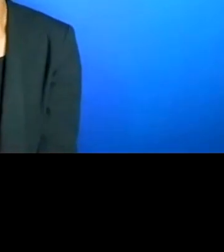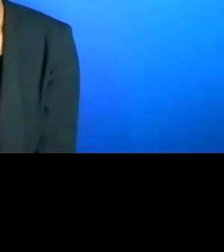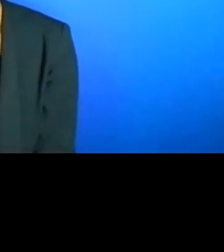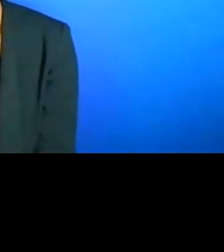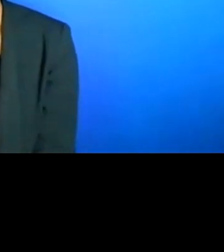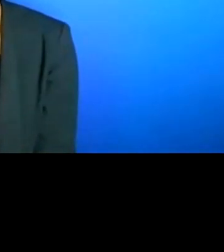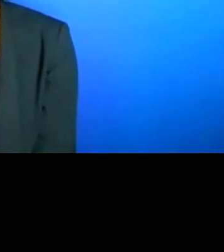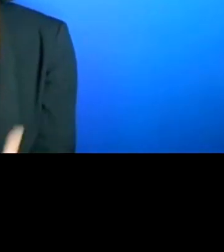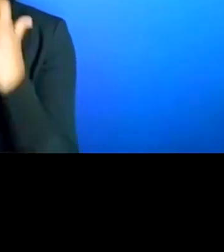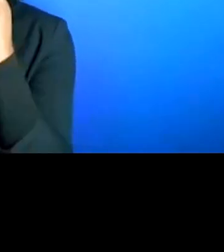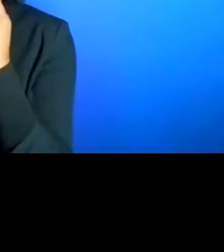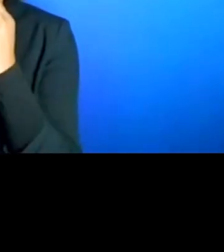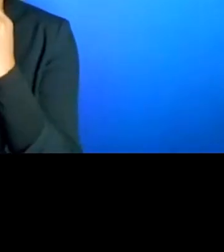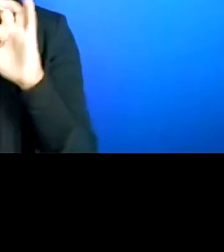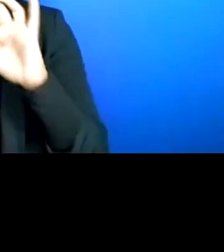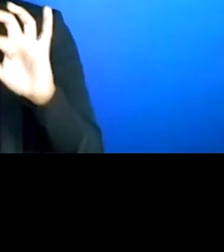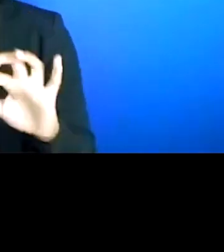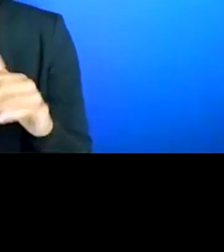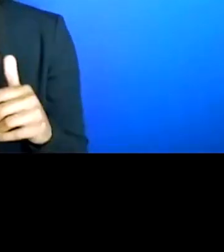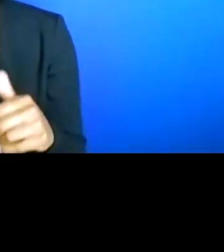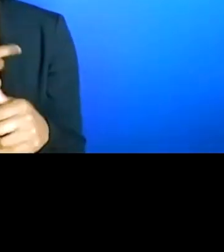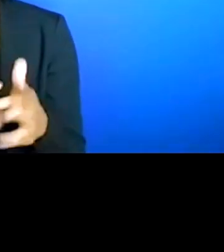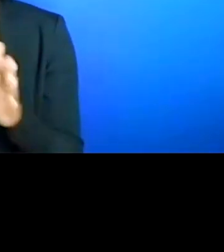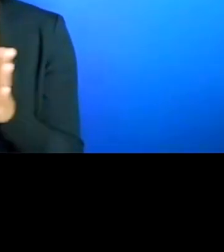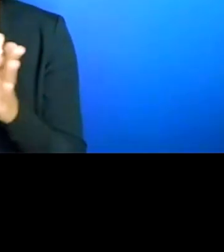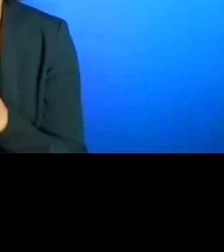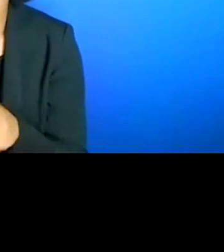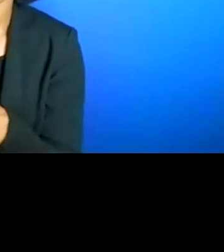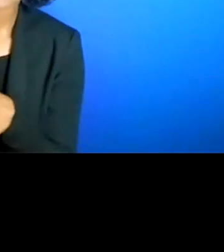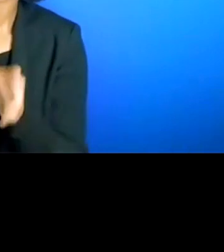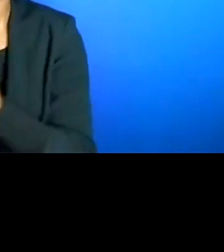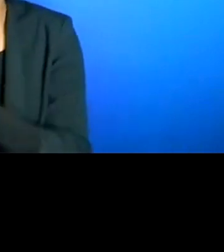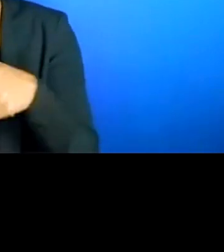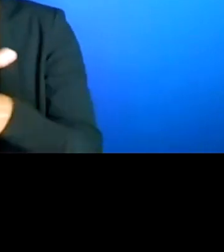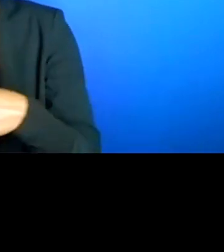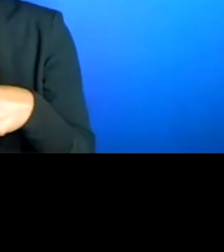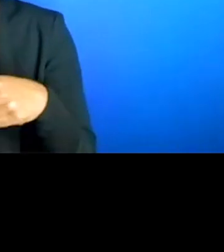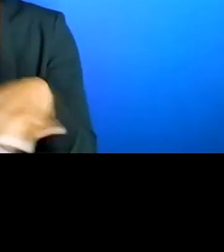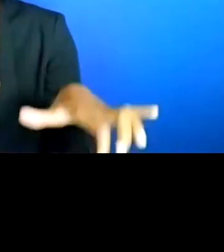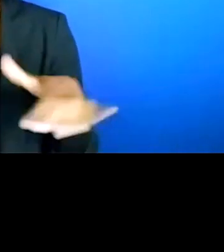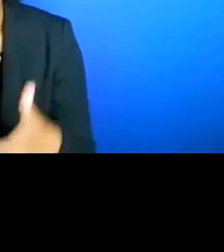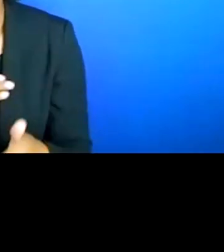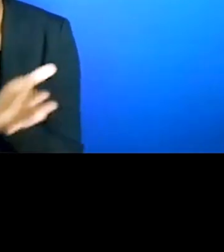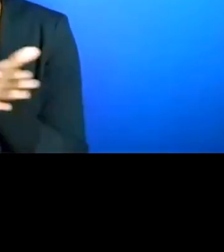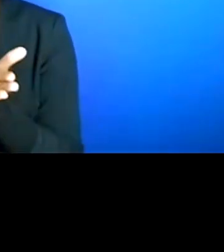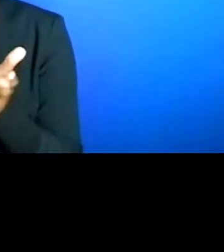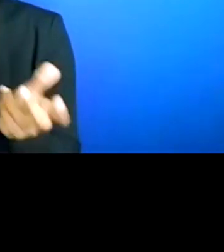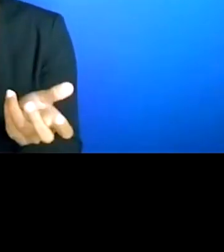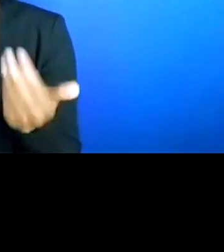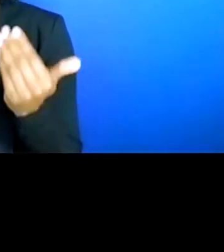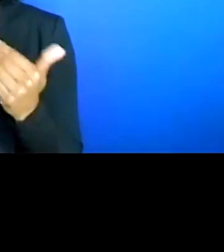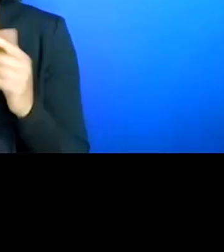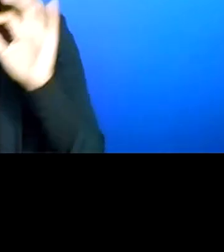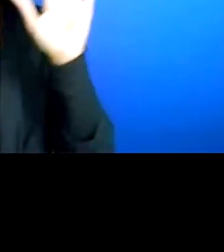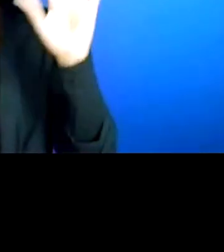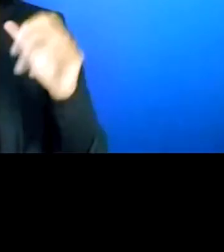and guidance as we develop professional development and training activities. We appreciate your candid feedback, any reflections that you can